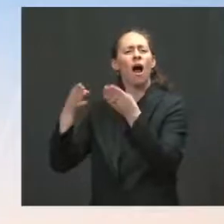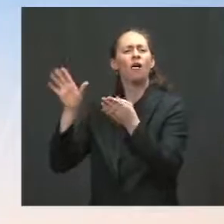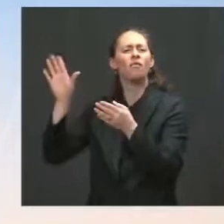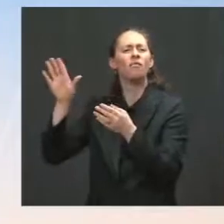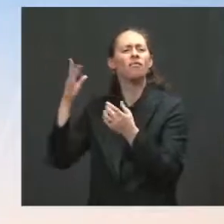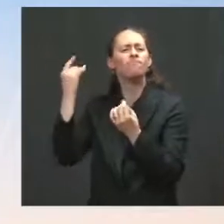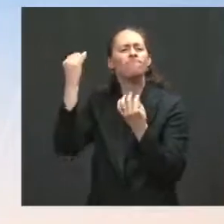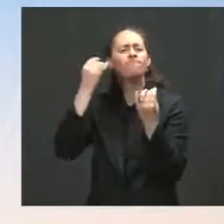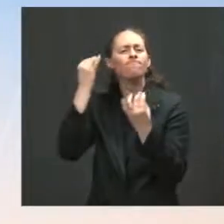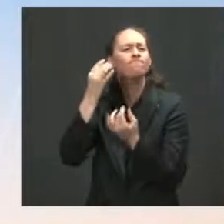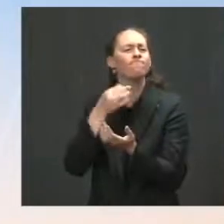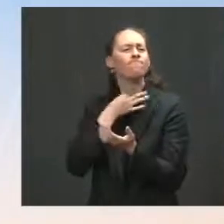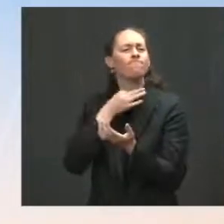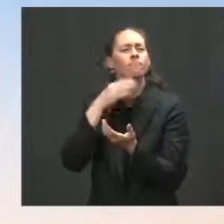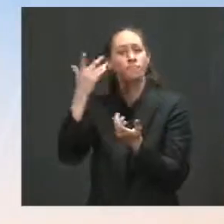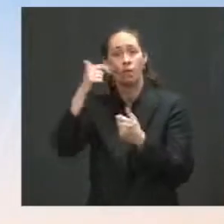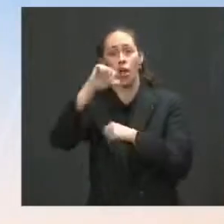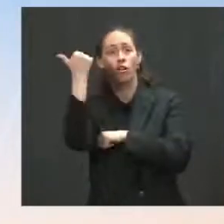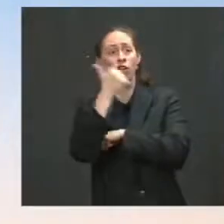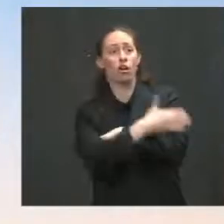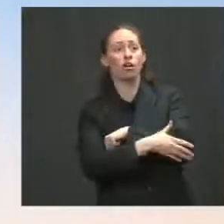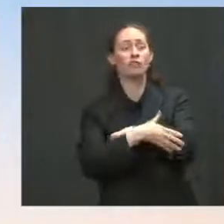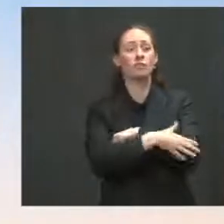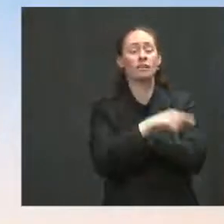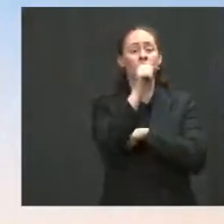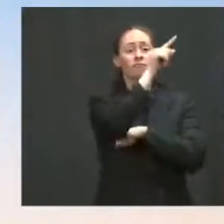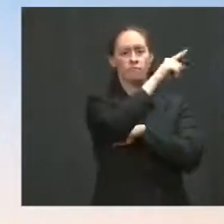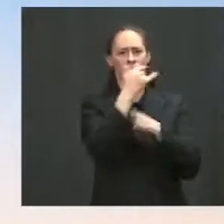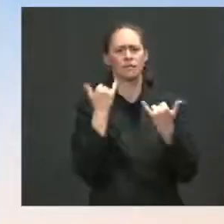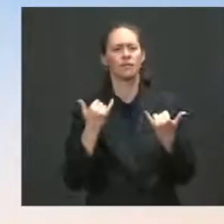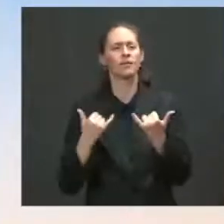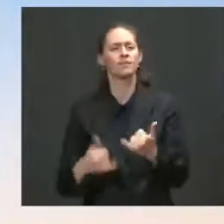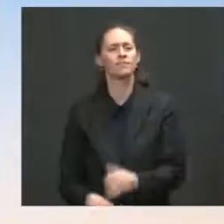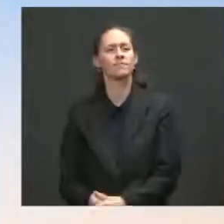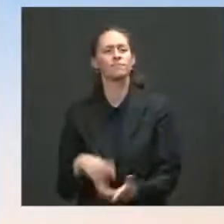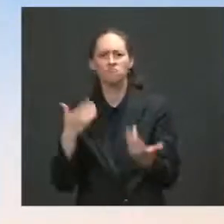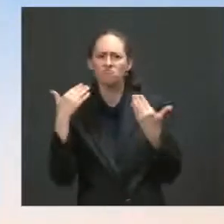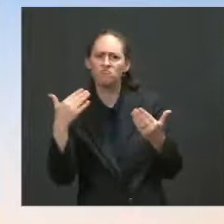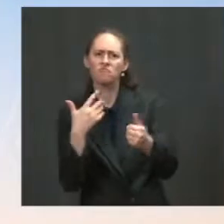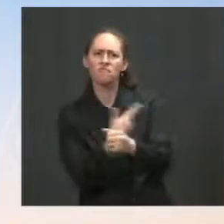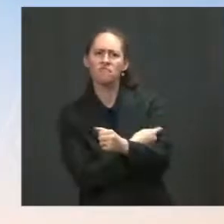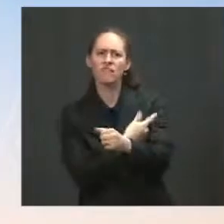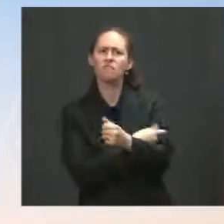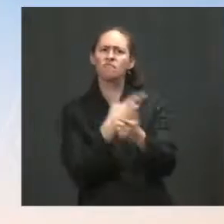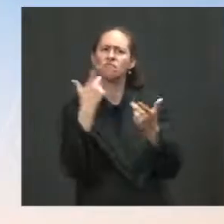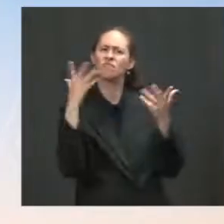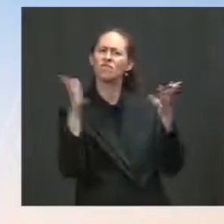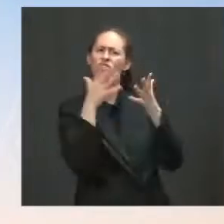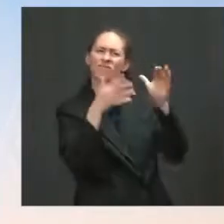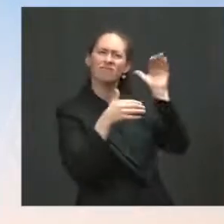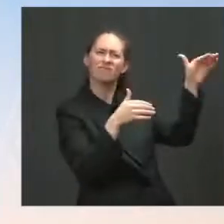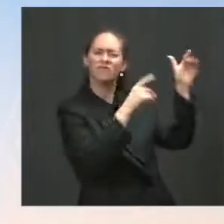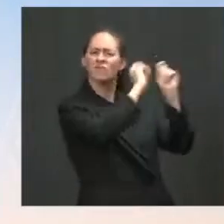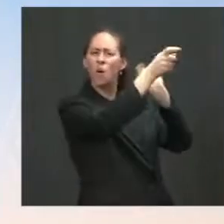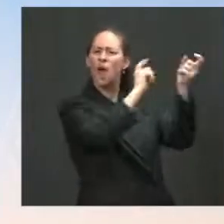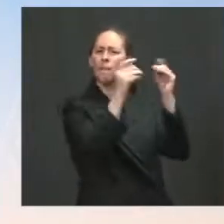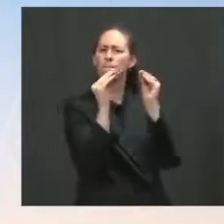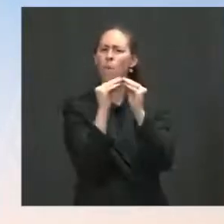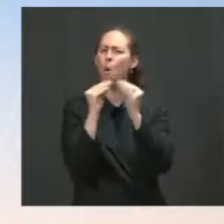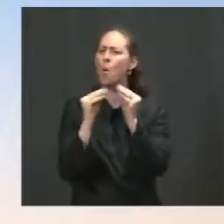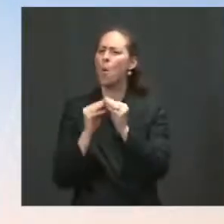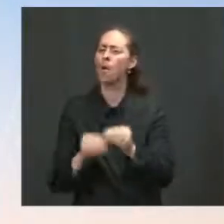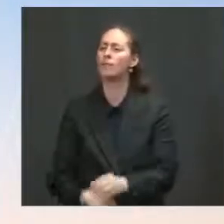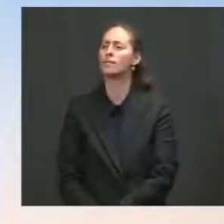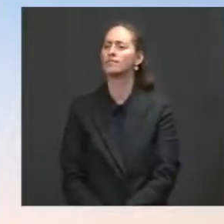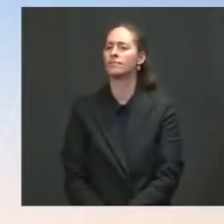to get other countries to step up and meet some of those vaccine sharing goals? Well, as you know, it was a part of the discussion at the G7, and